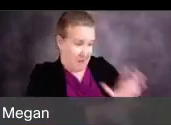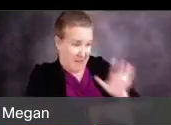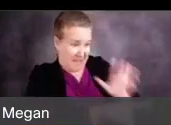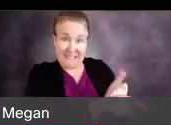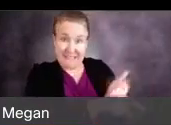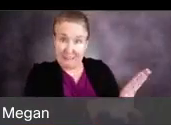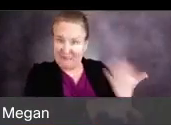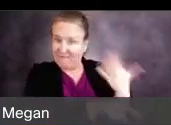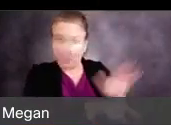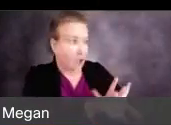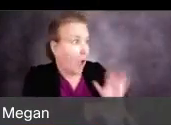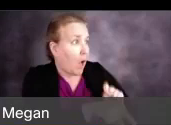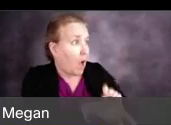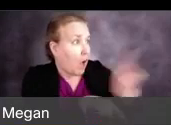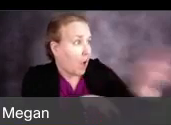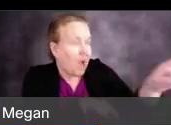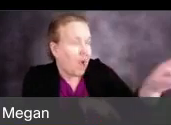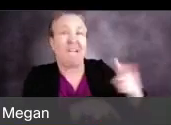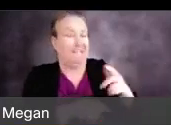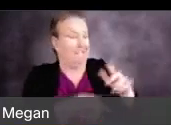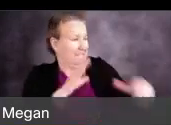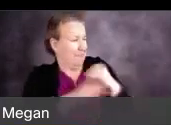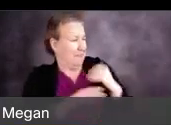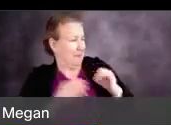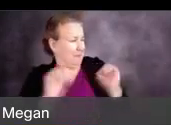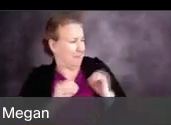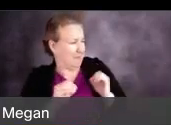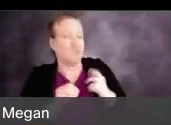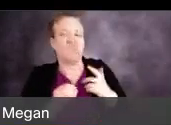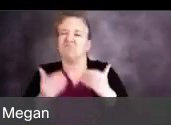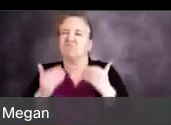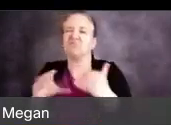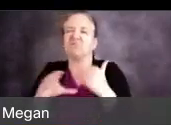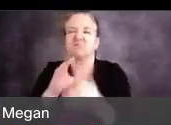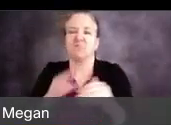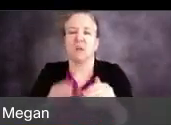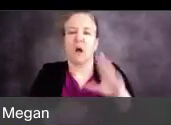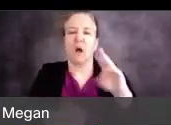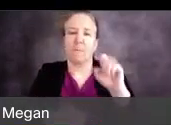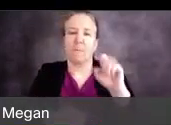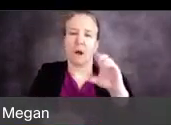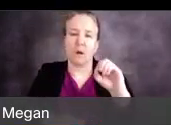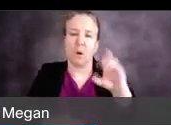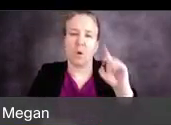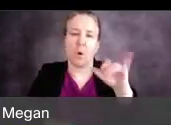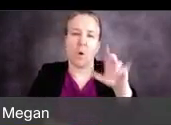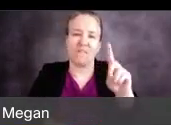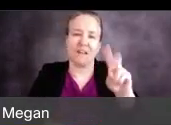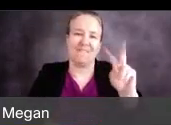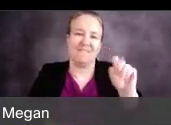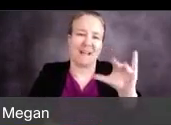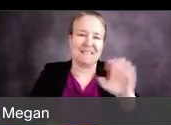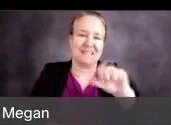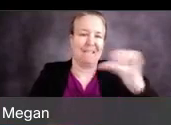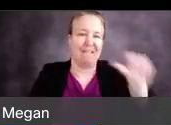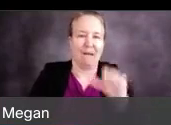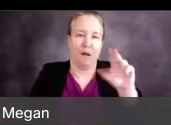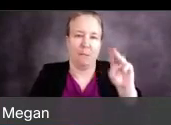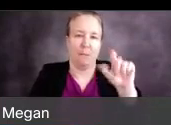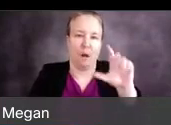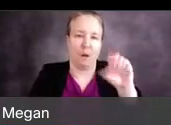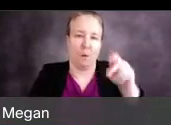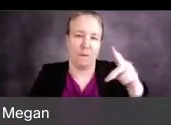submit button, then go ahead and send an email to Montco COVID vaccine at